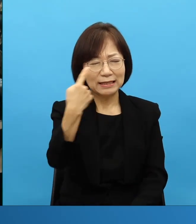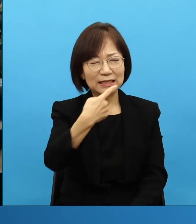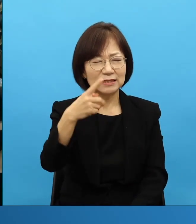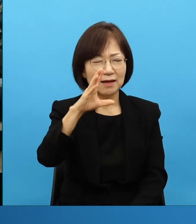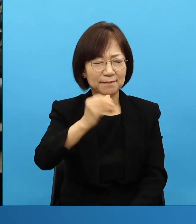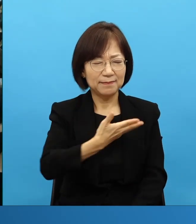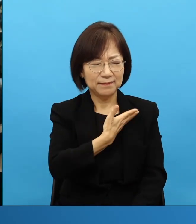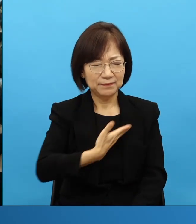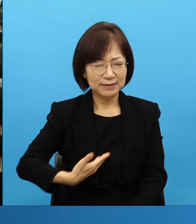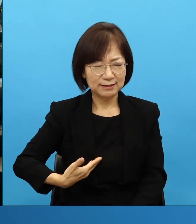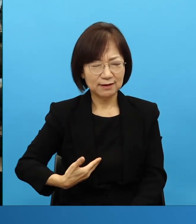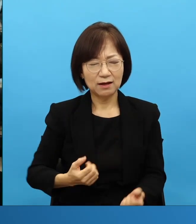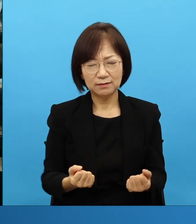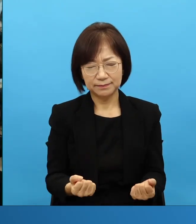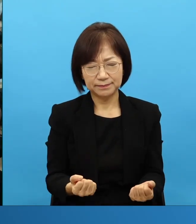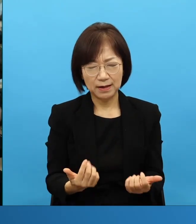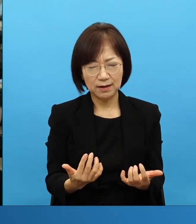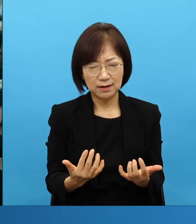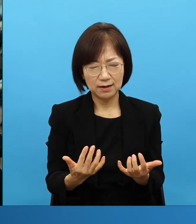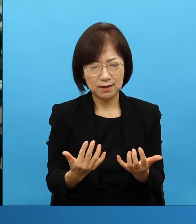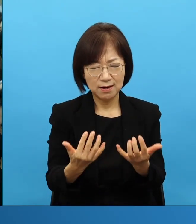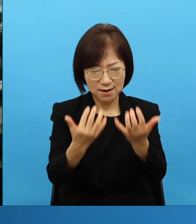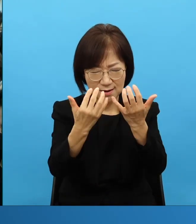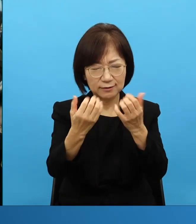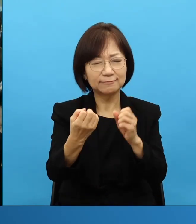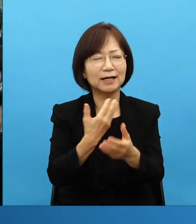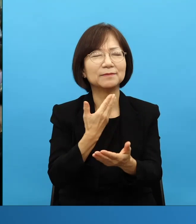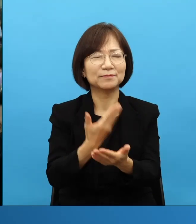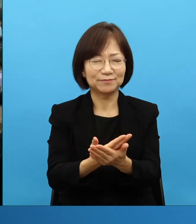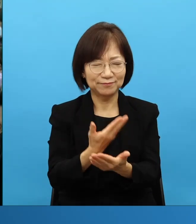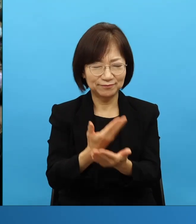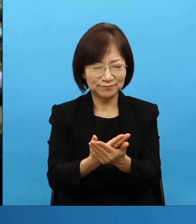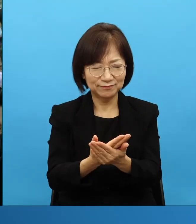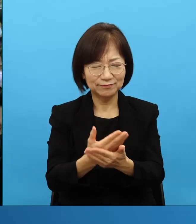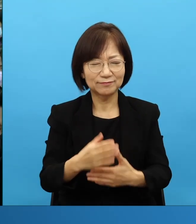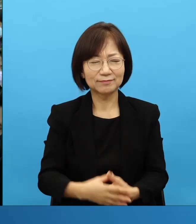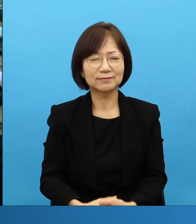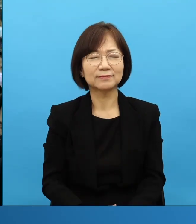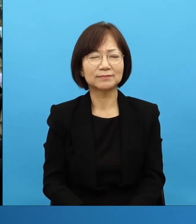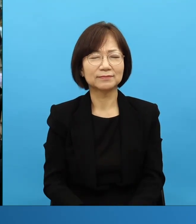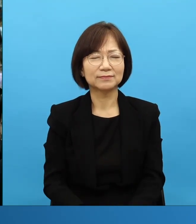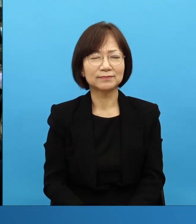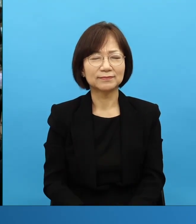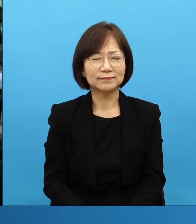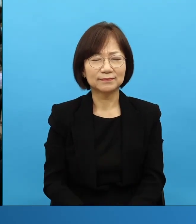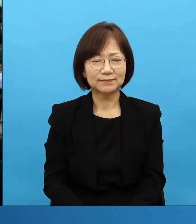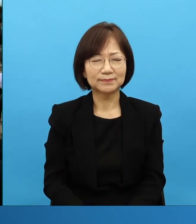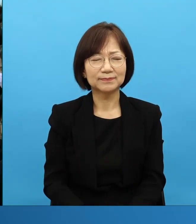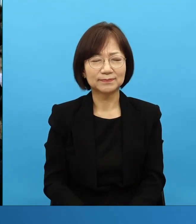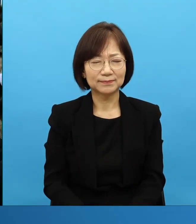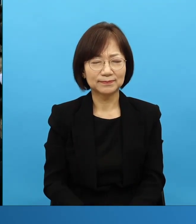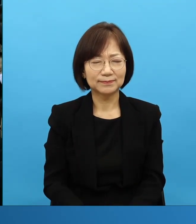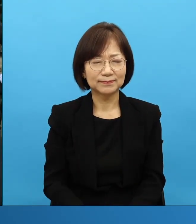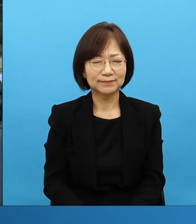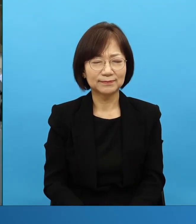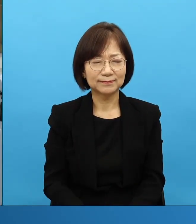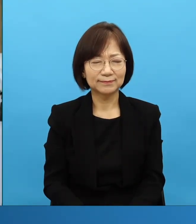Bestow upon your servant whom you raised at the pulpit with the spiritual power, intellectual power, physical power, and help him to raise up the 10 million